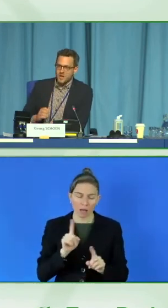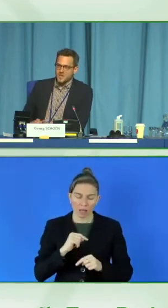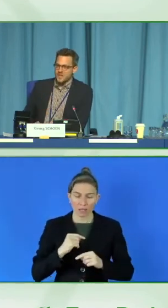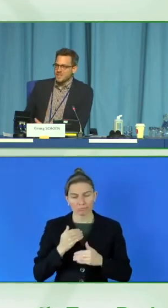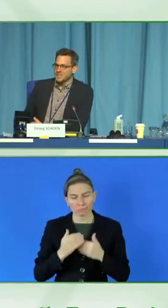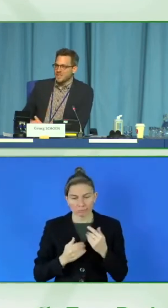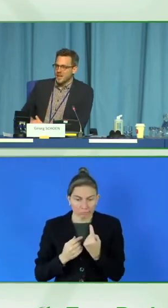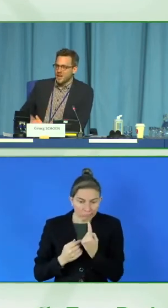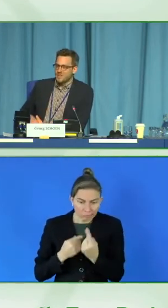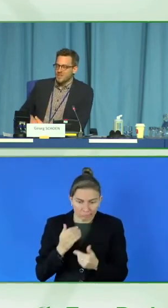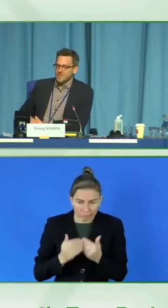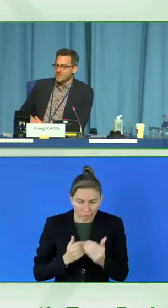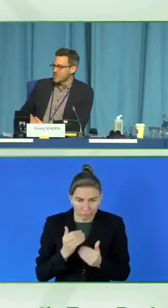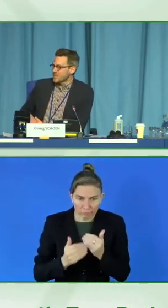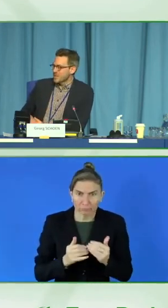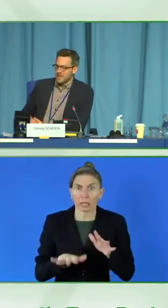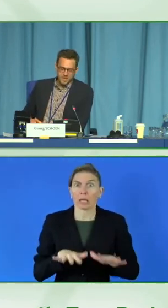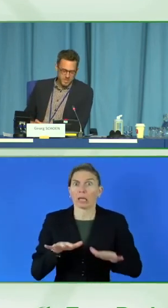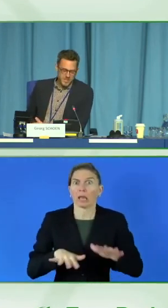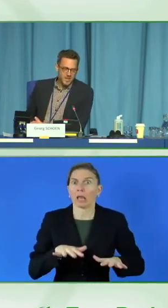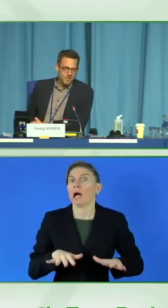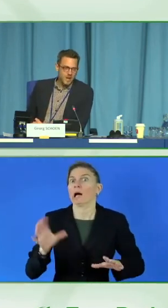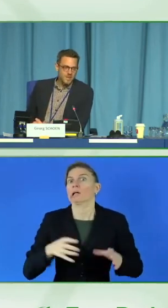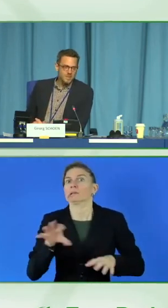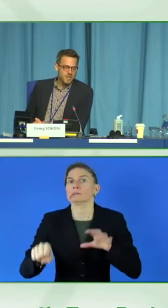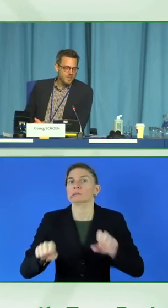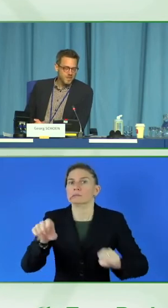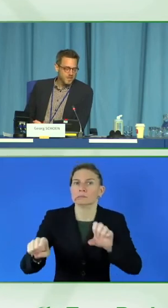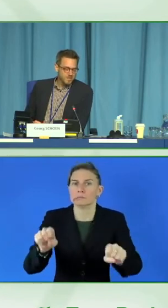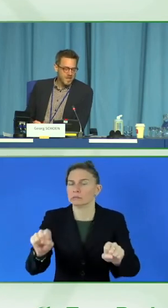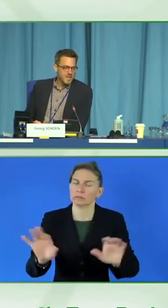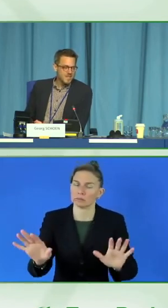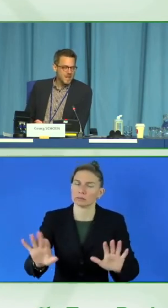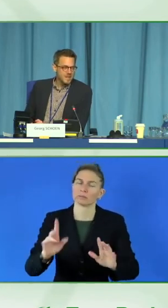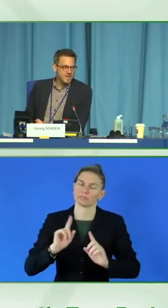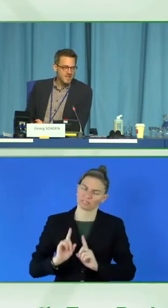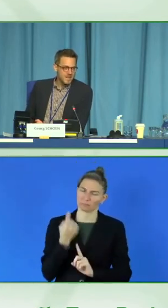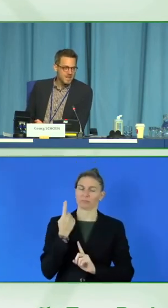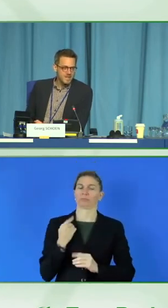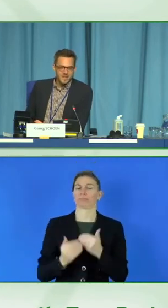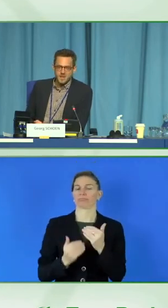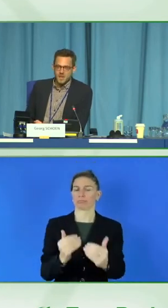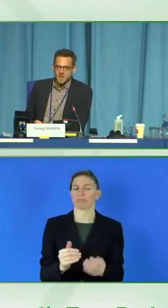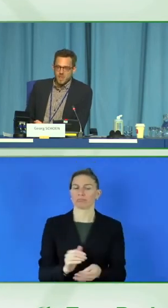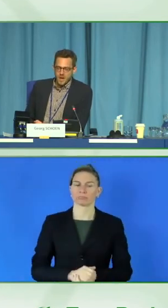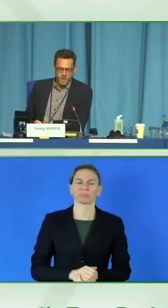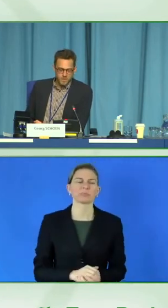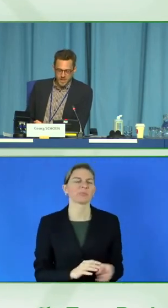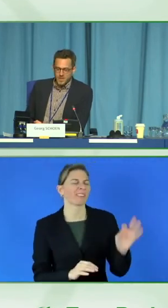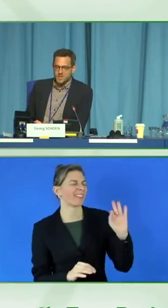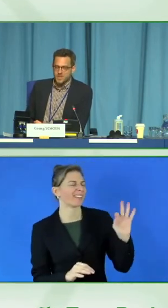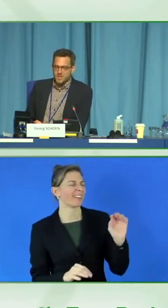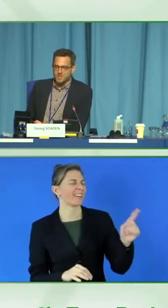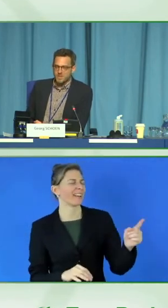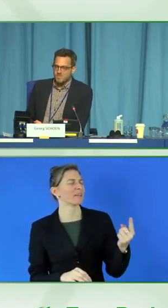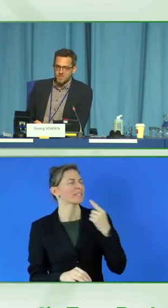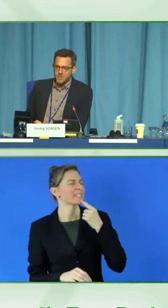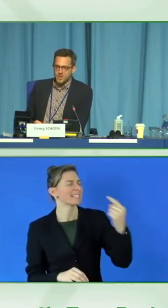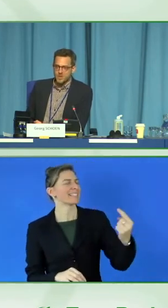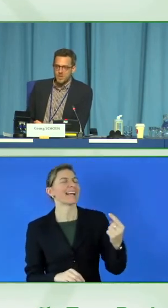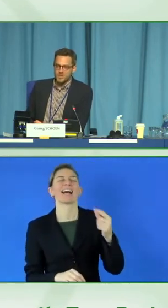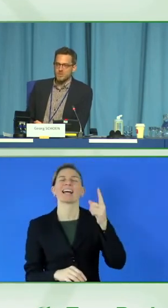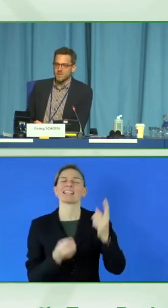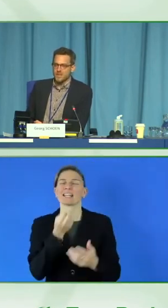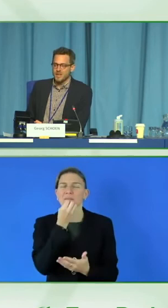Thank you so much. And what you just said reminded me on a nice saying that says that the ecosystem,